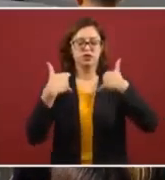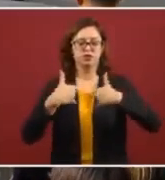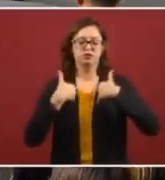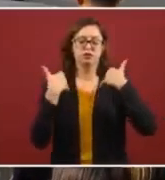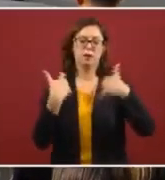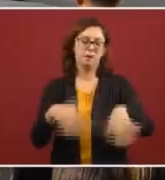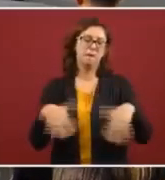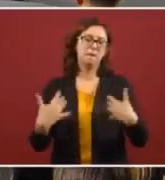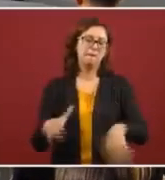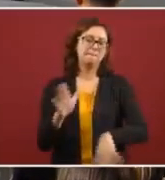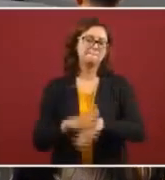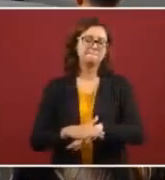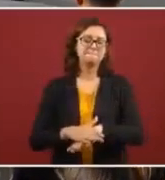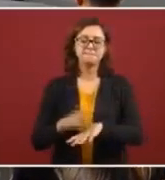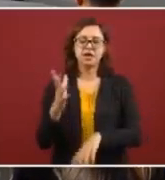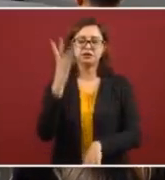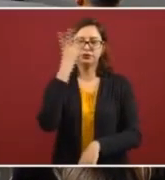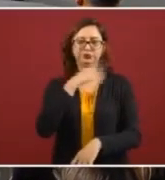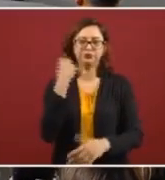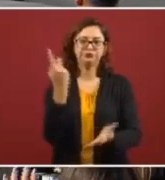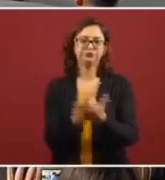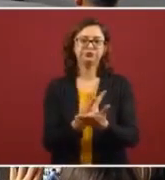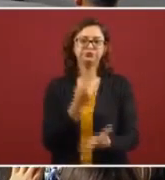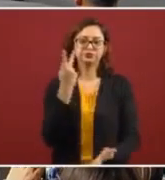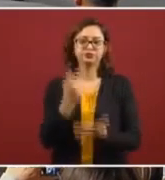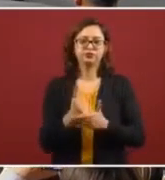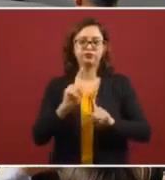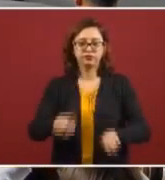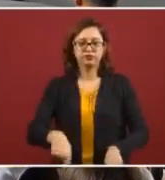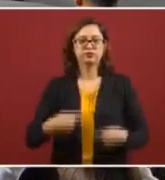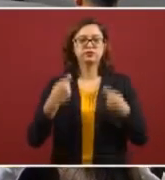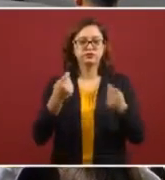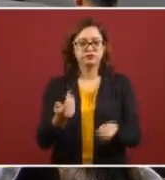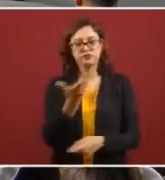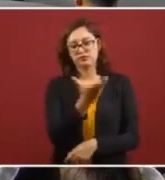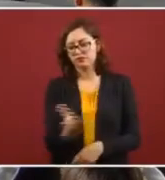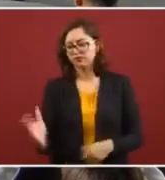be giving prizes to the youth